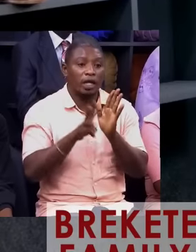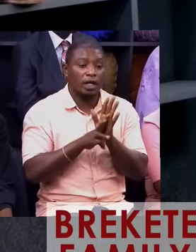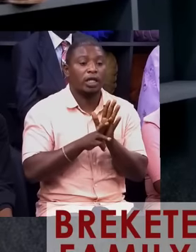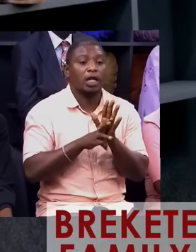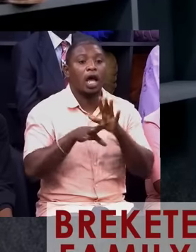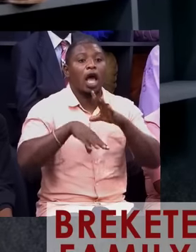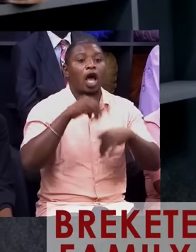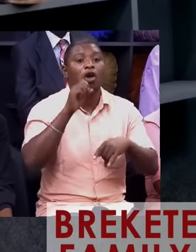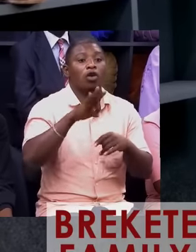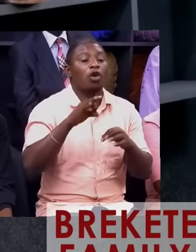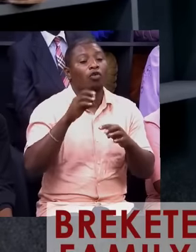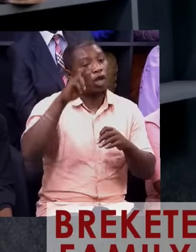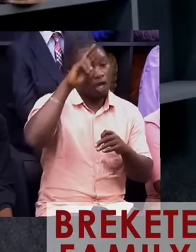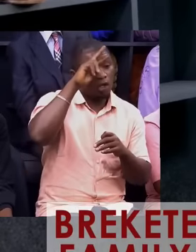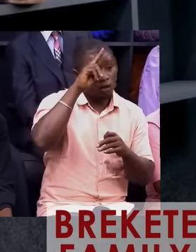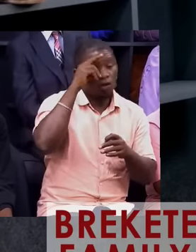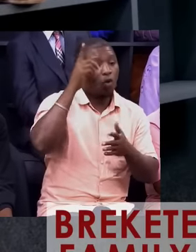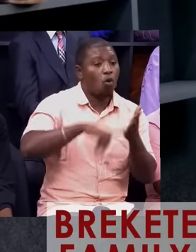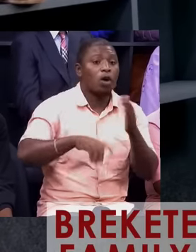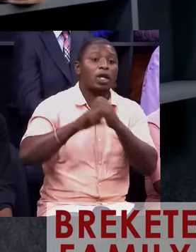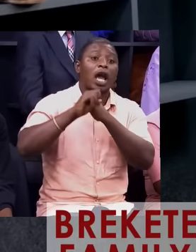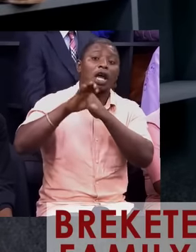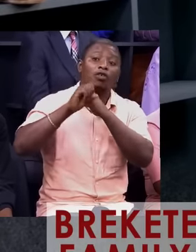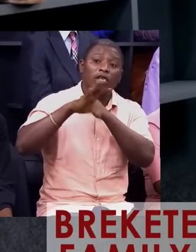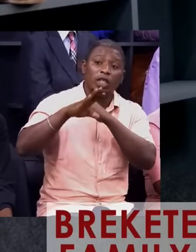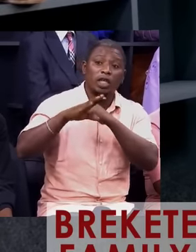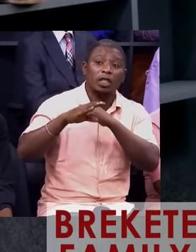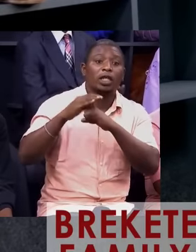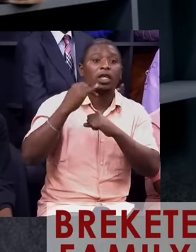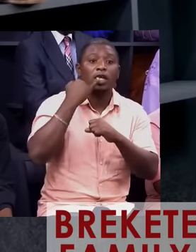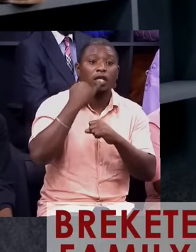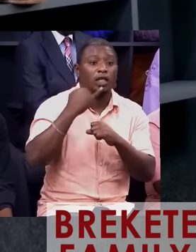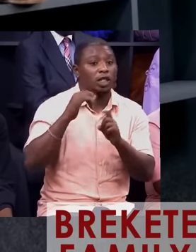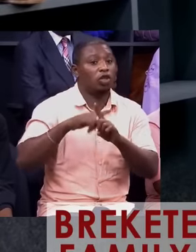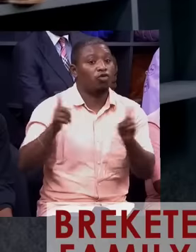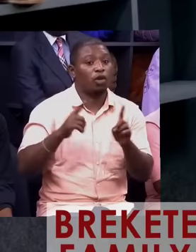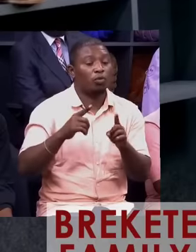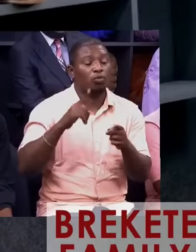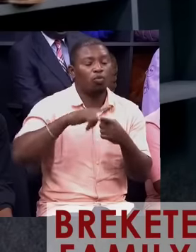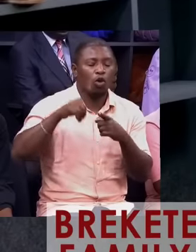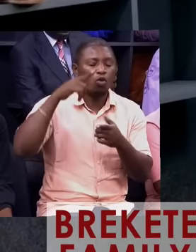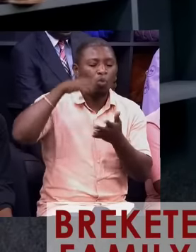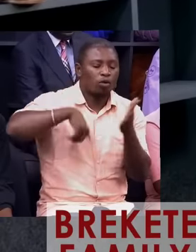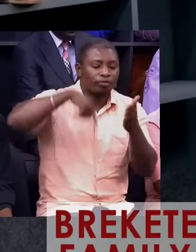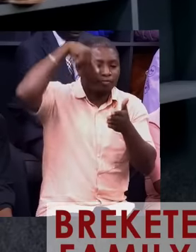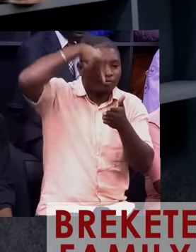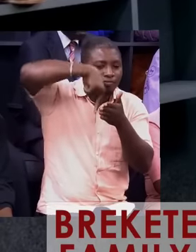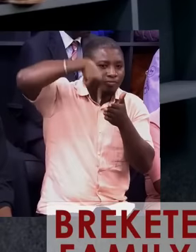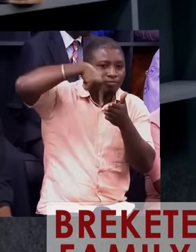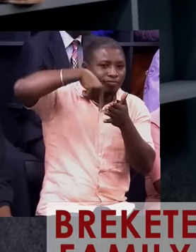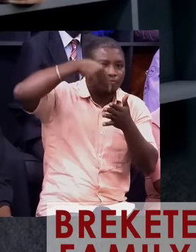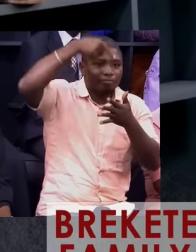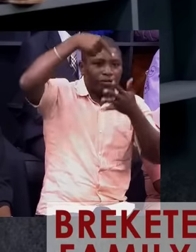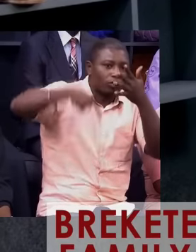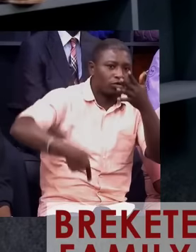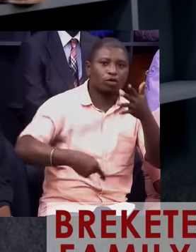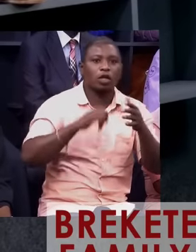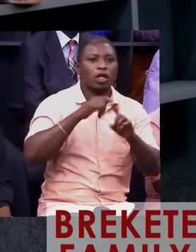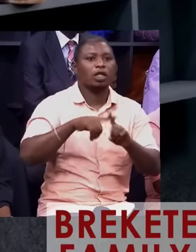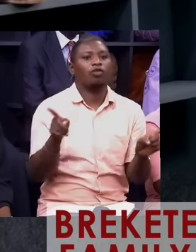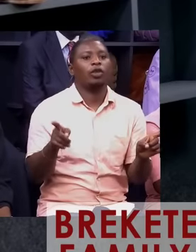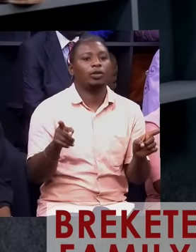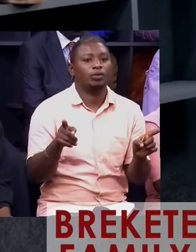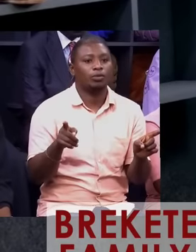ignorance with the advertise they on the surface waiting they beneath the thing they